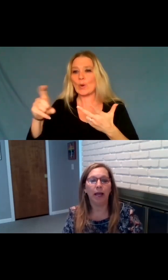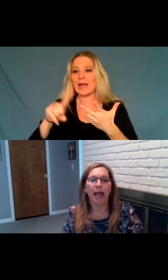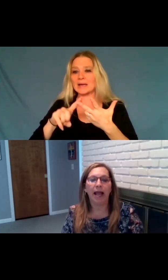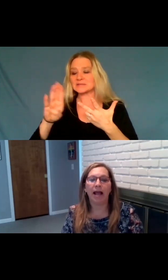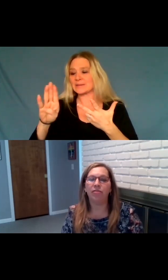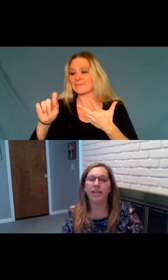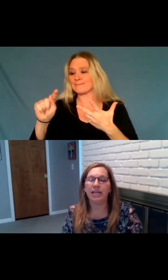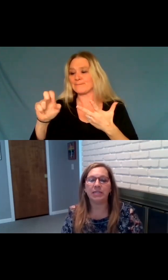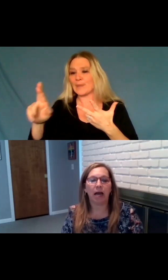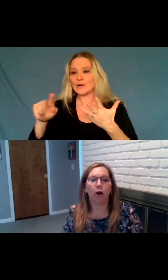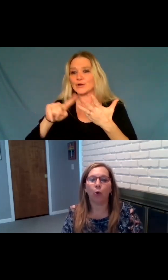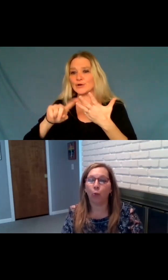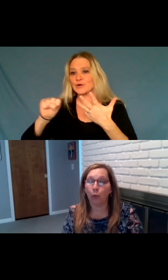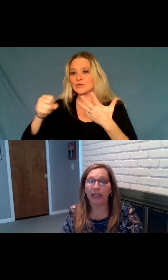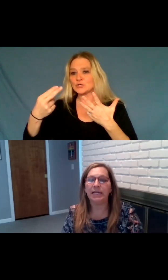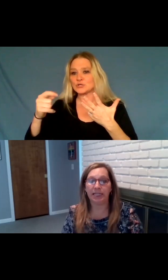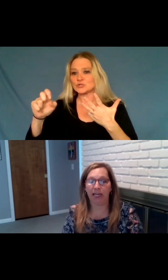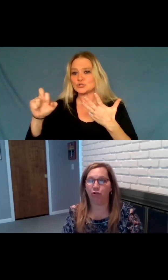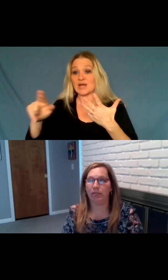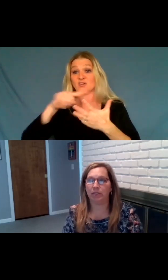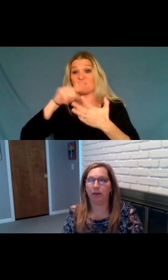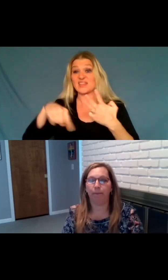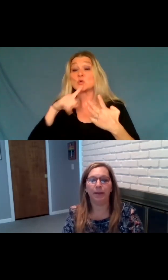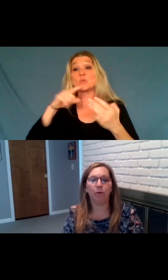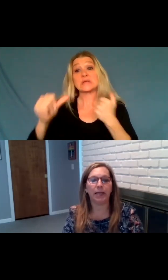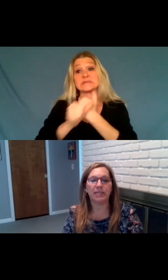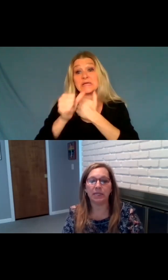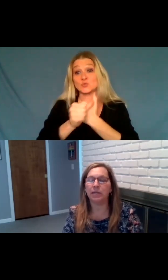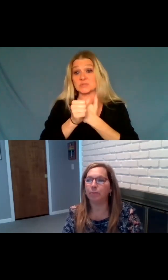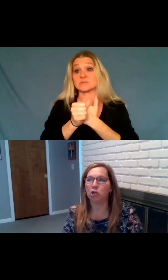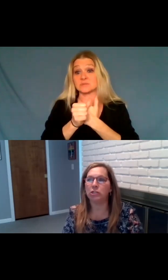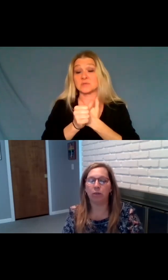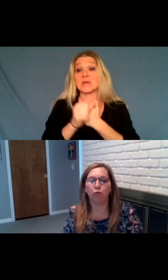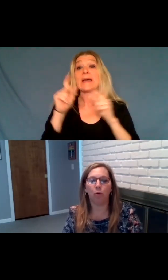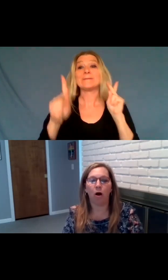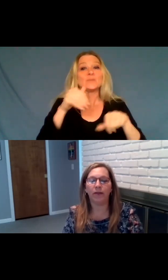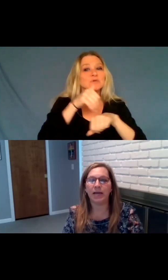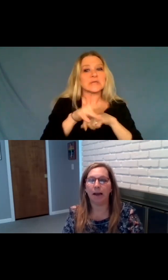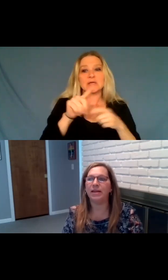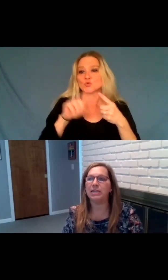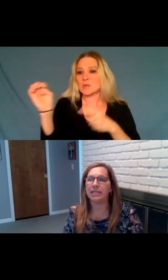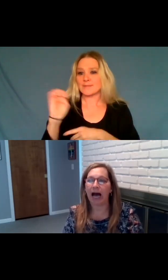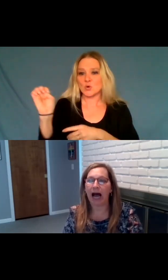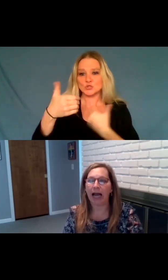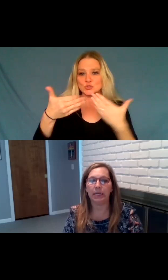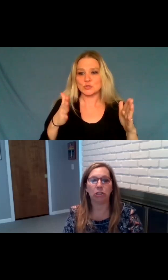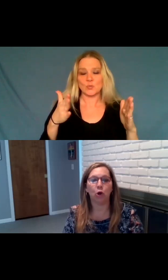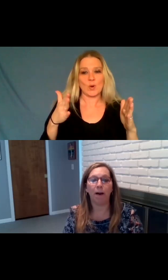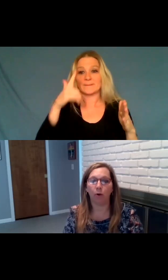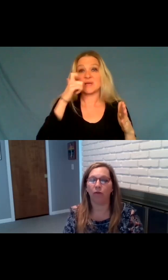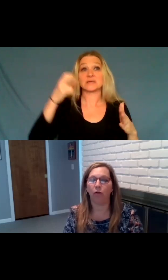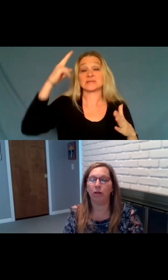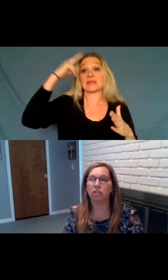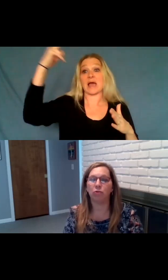shatter. And these are really dangerous. People get sent to the emergency room all the time because the high is